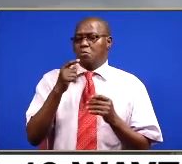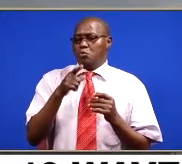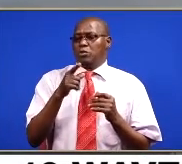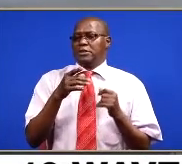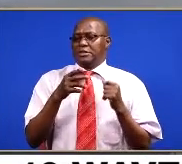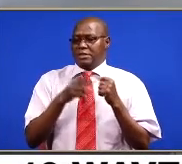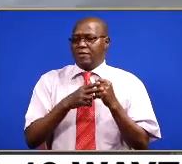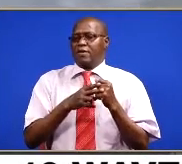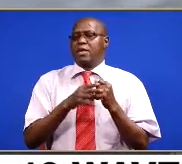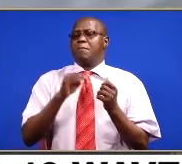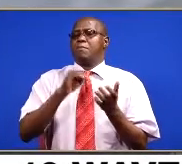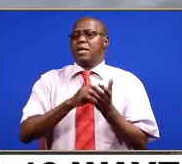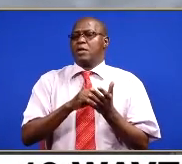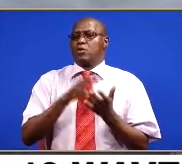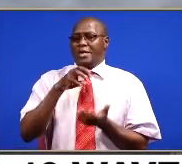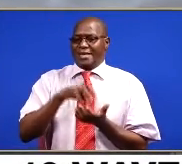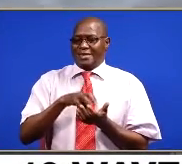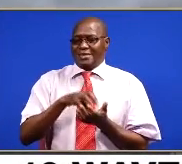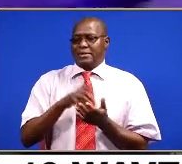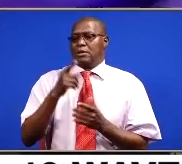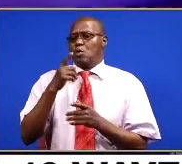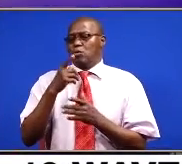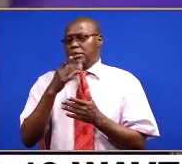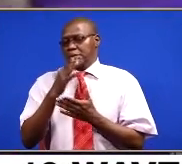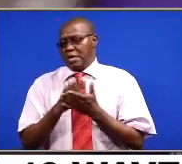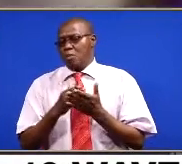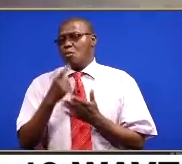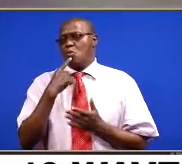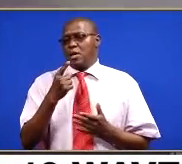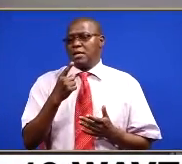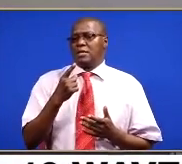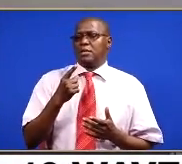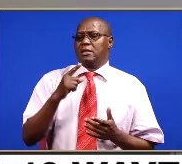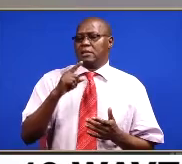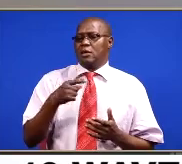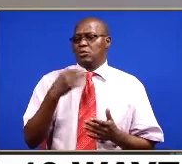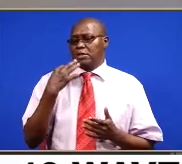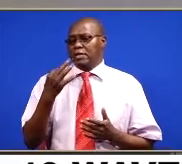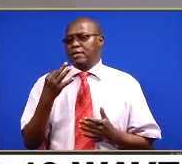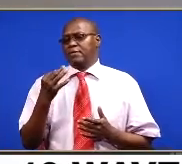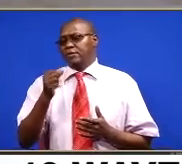cases and some 100,350 deaths in accumulation.